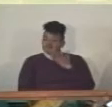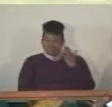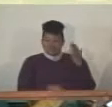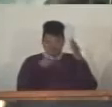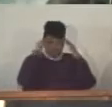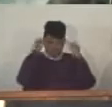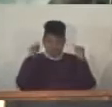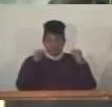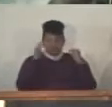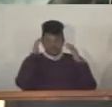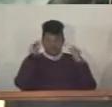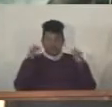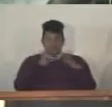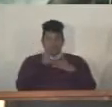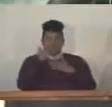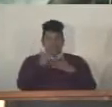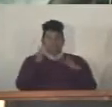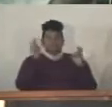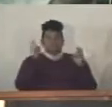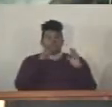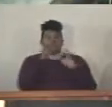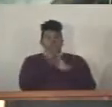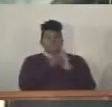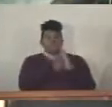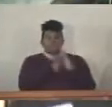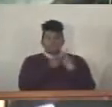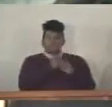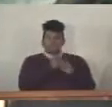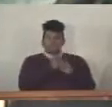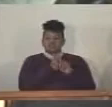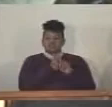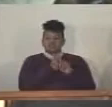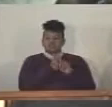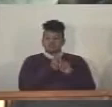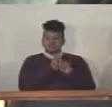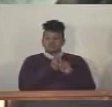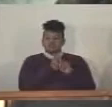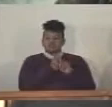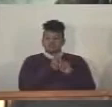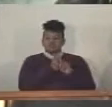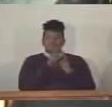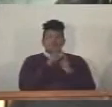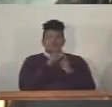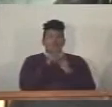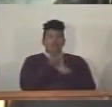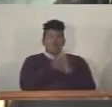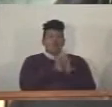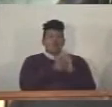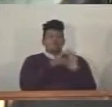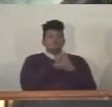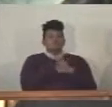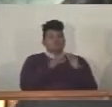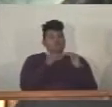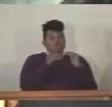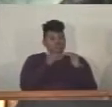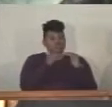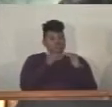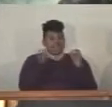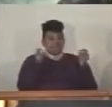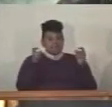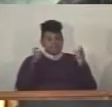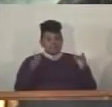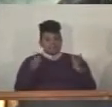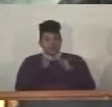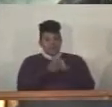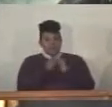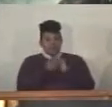There are no noes and 15 ayes. So the ayes have it and the motion is carried